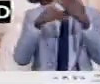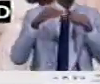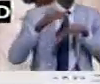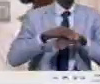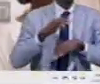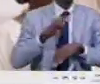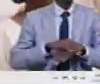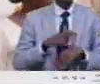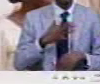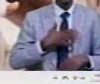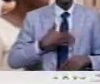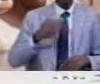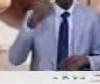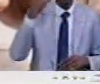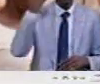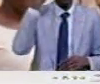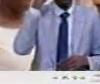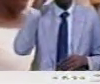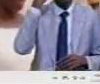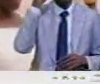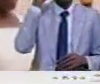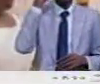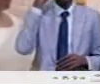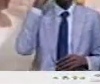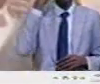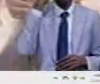Have time to waste